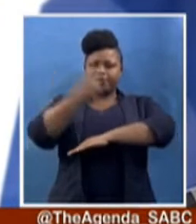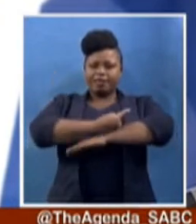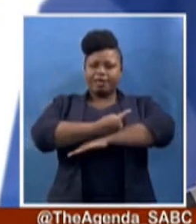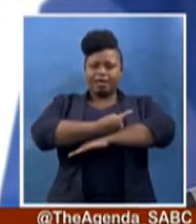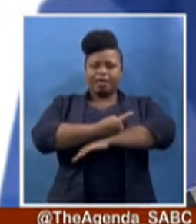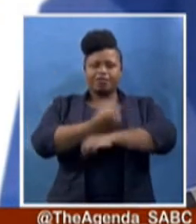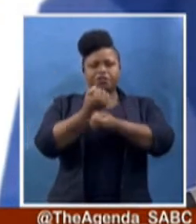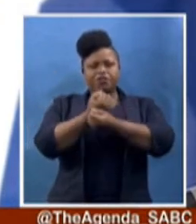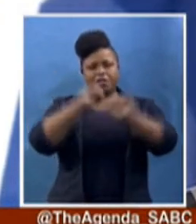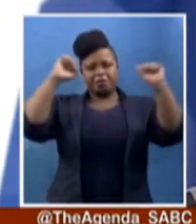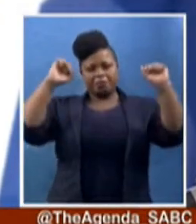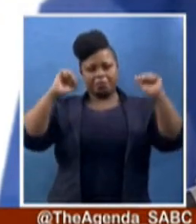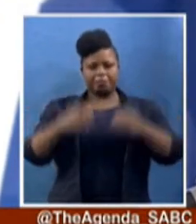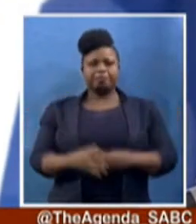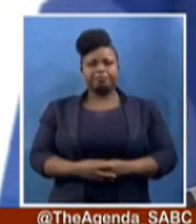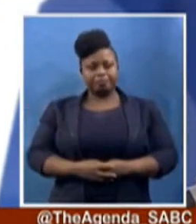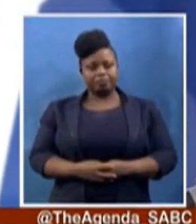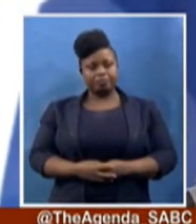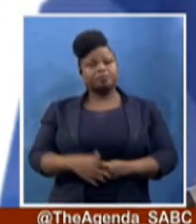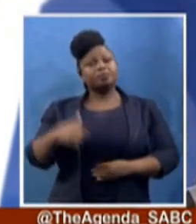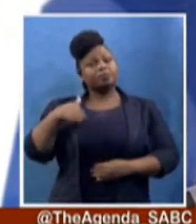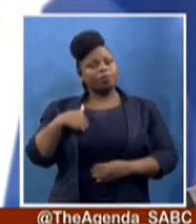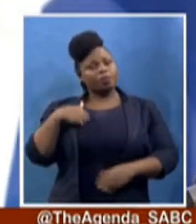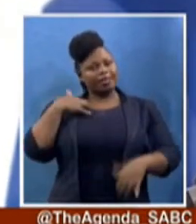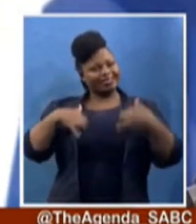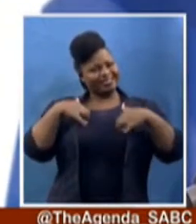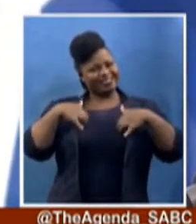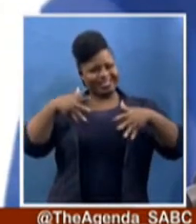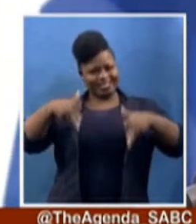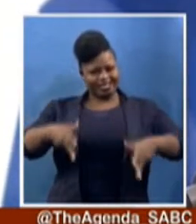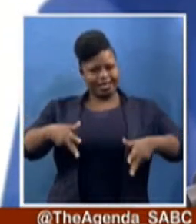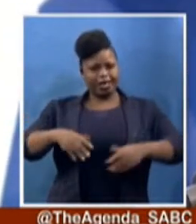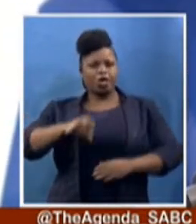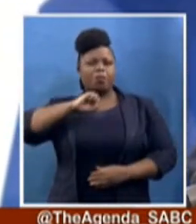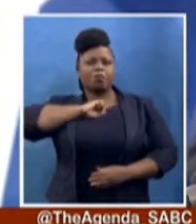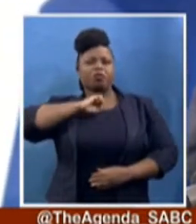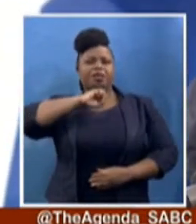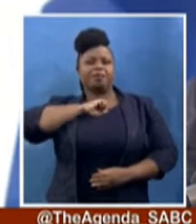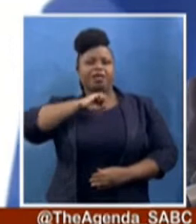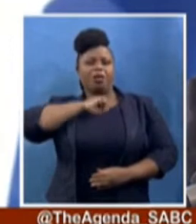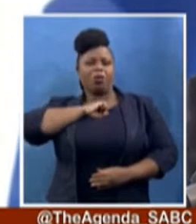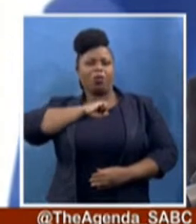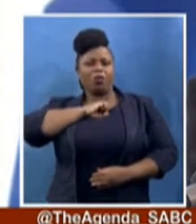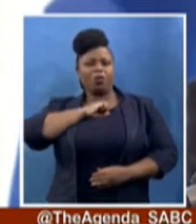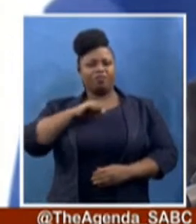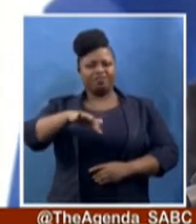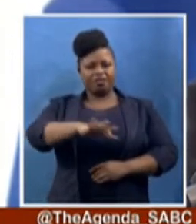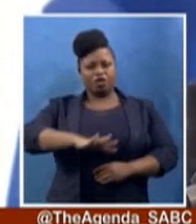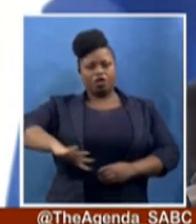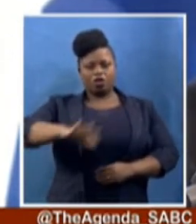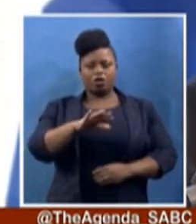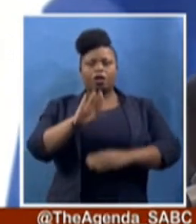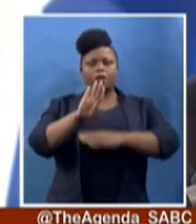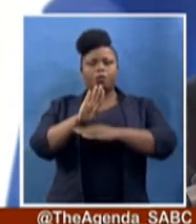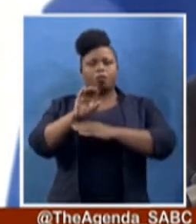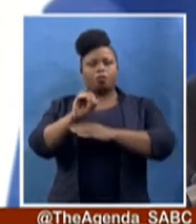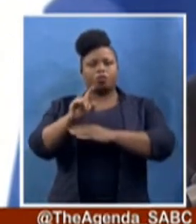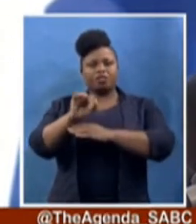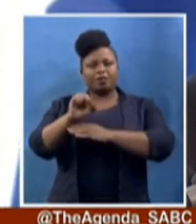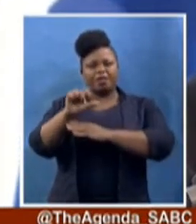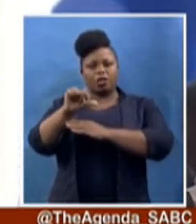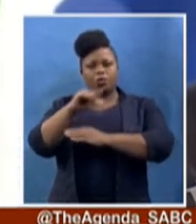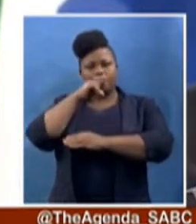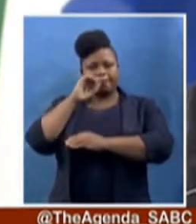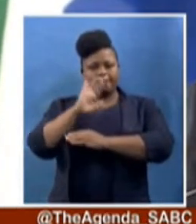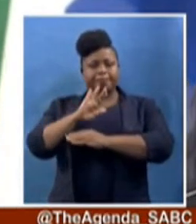here, Mobutshabelo. The initial arrangement had been that we would go elsewhere